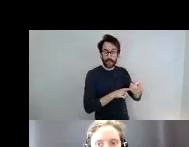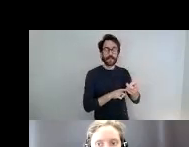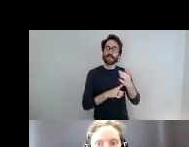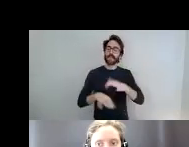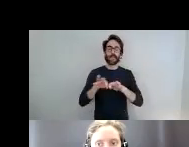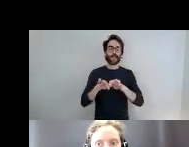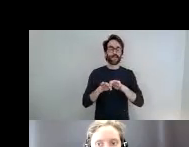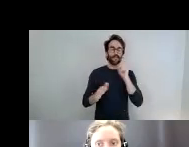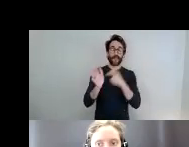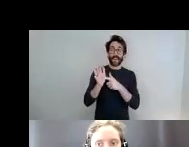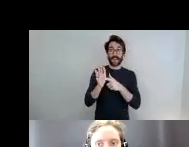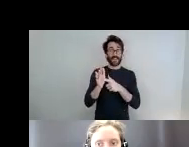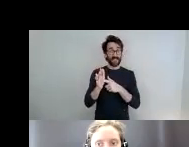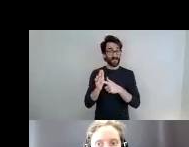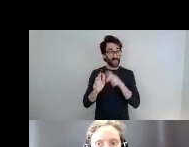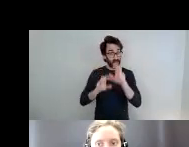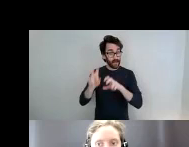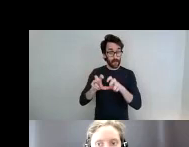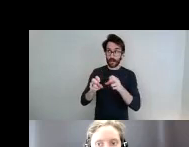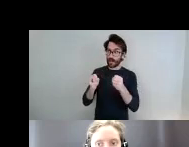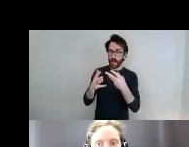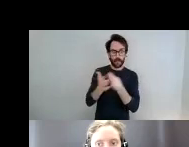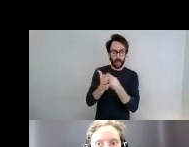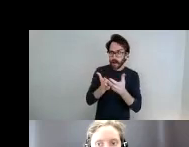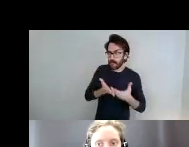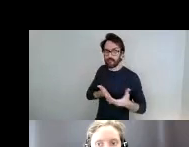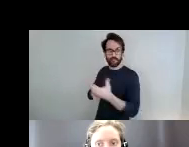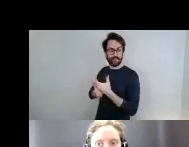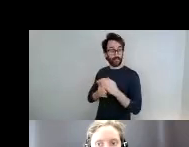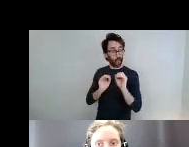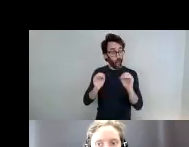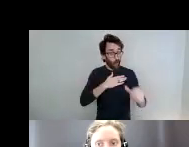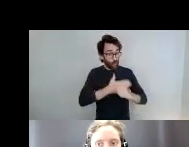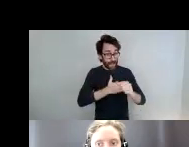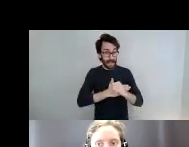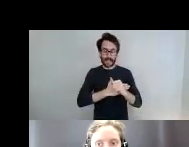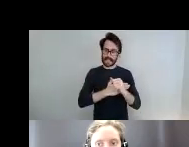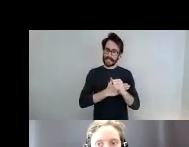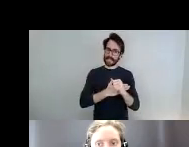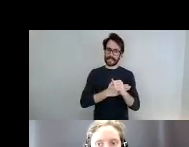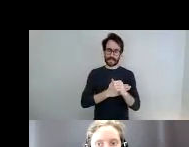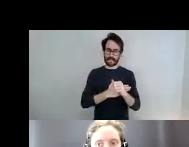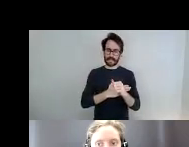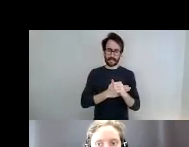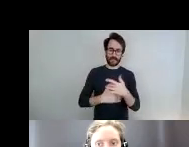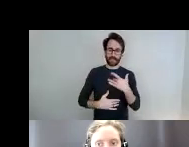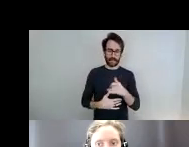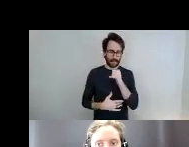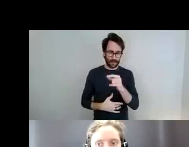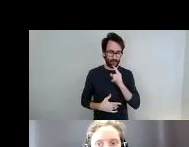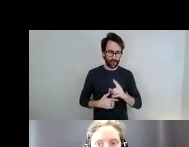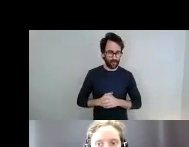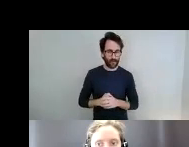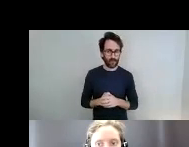no risk. Okay. When you invest, the riskier the investment, maybe there's a